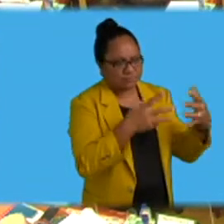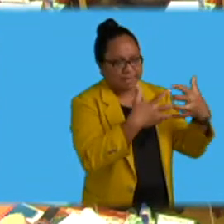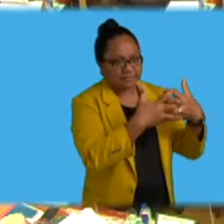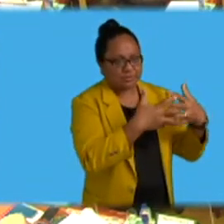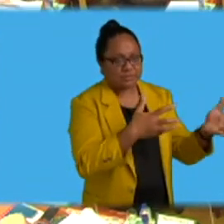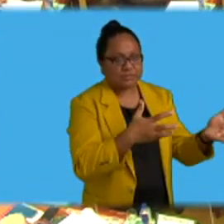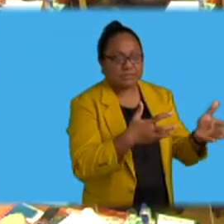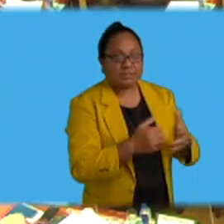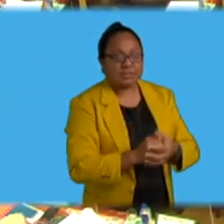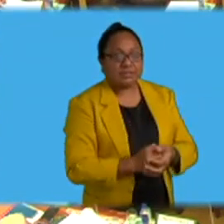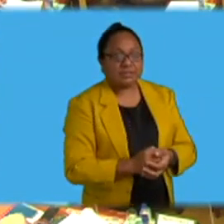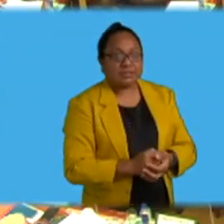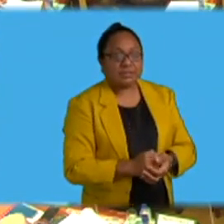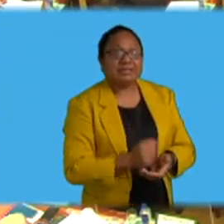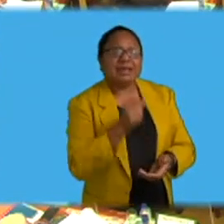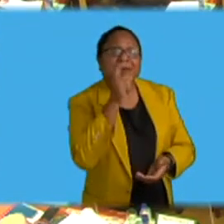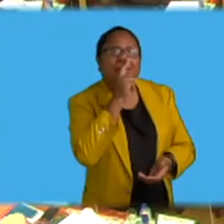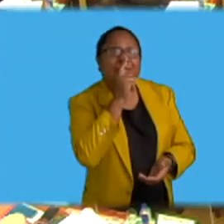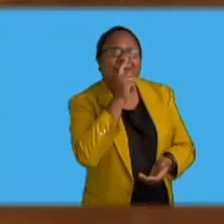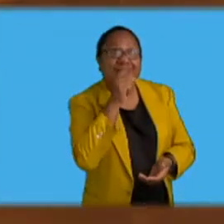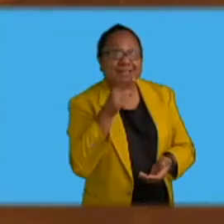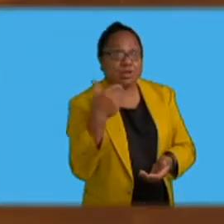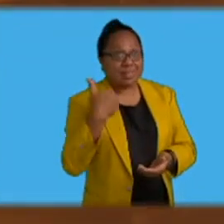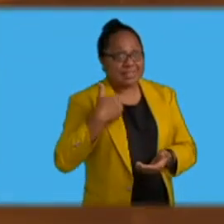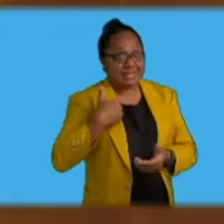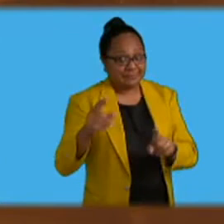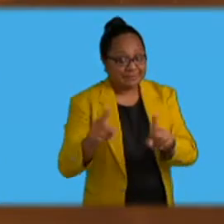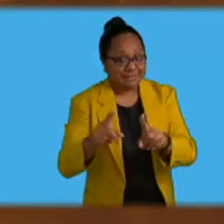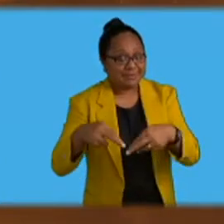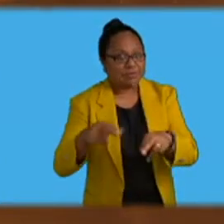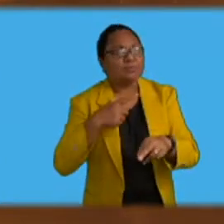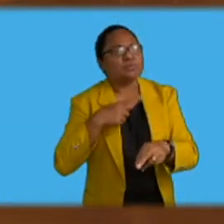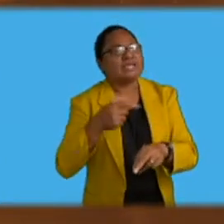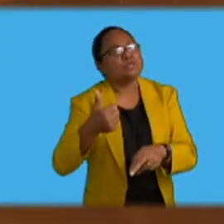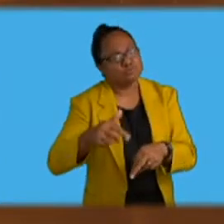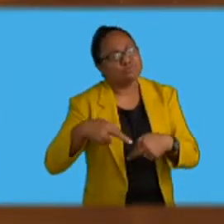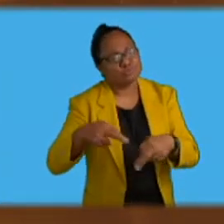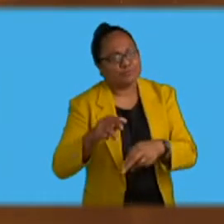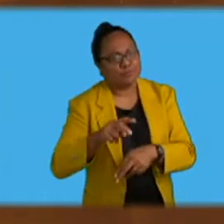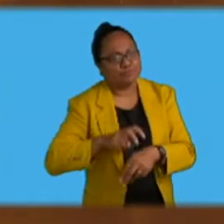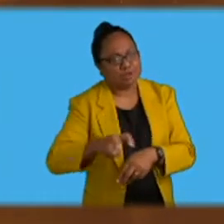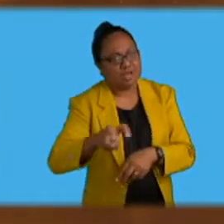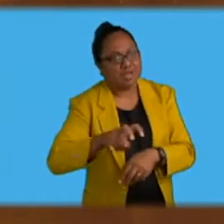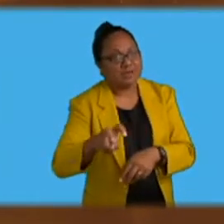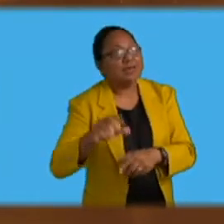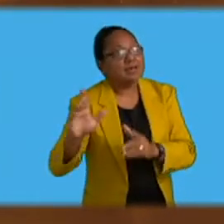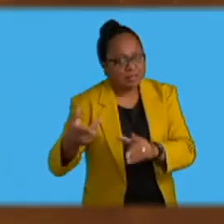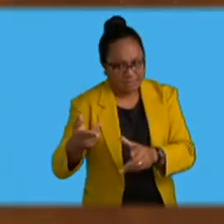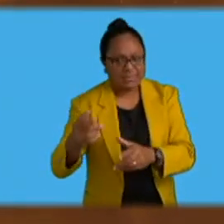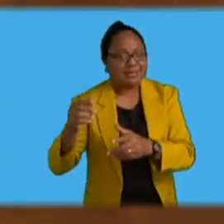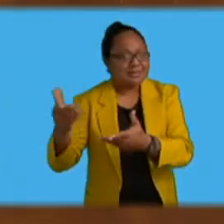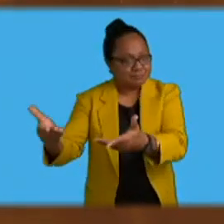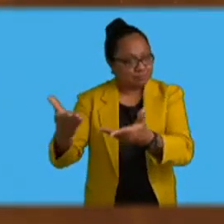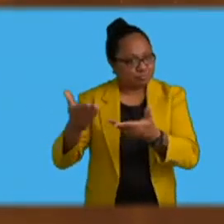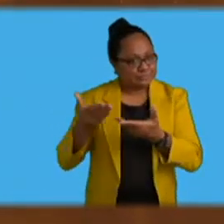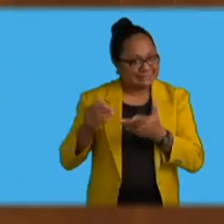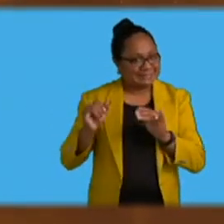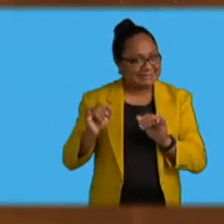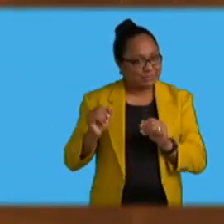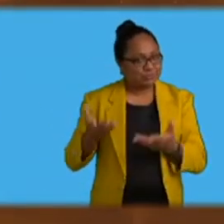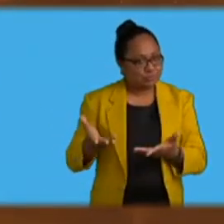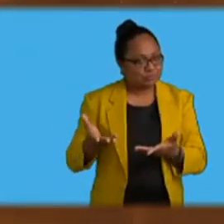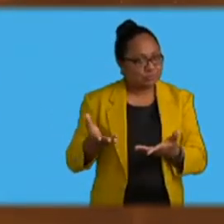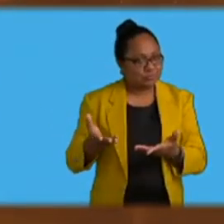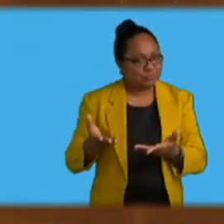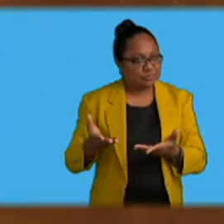the people who live beside these roads and who have to travel on these roads, they bring these issues to us, Madam Speaker. And they come